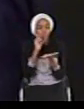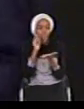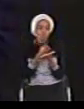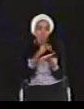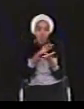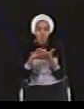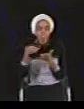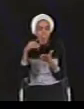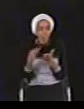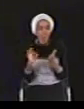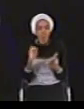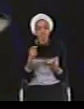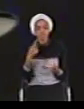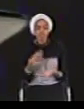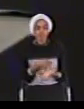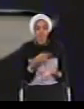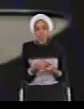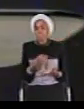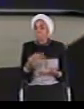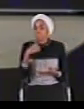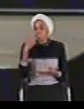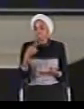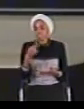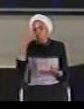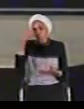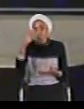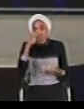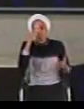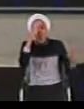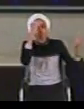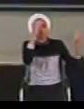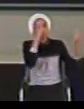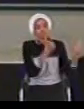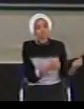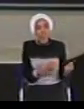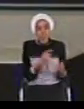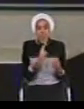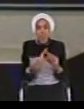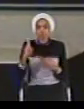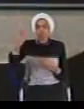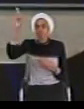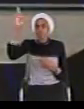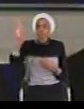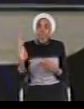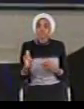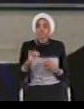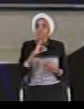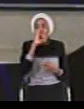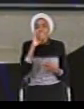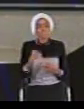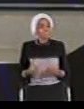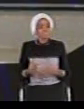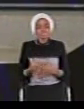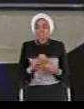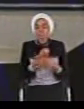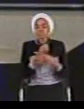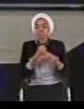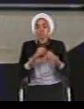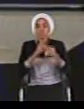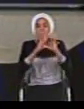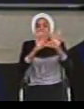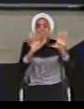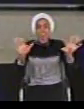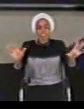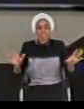of the gospel. And it says, for your faith to God, word is spread abroad, so that